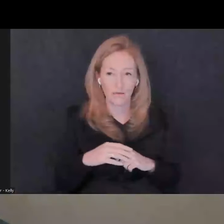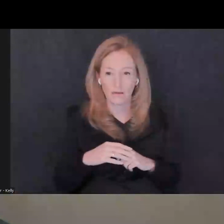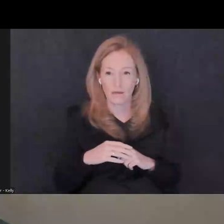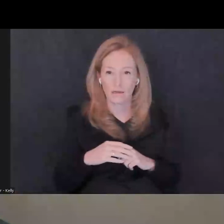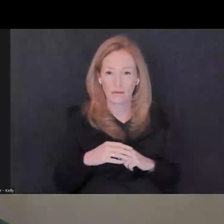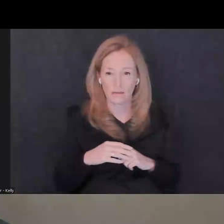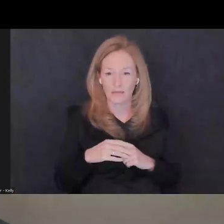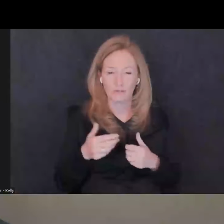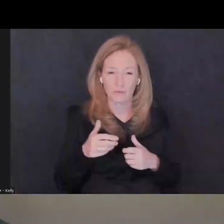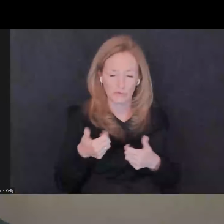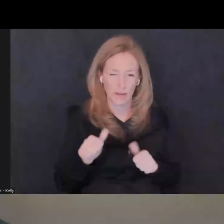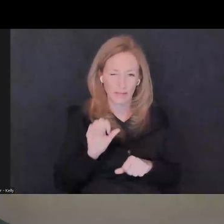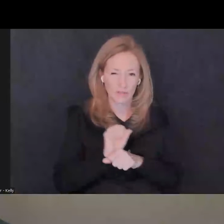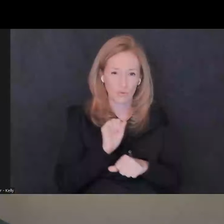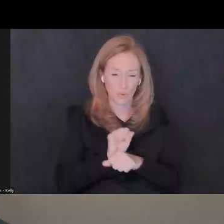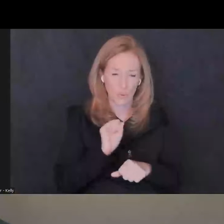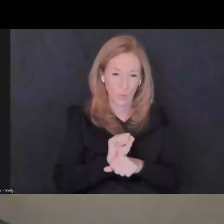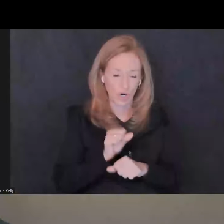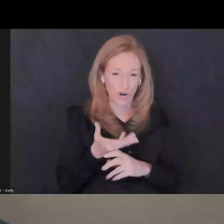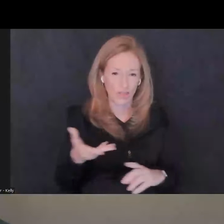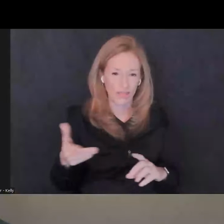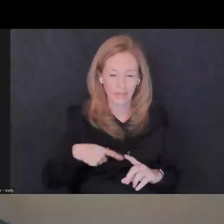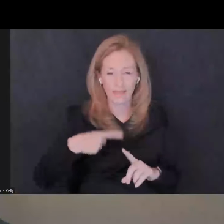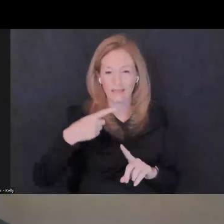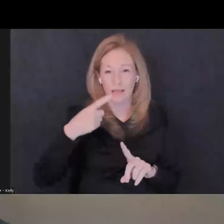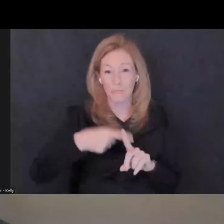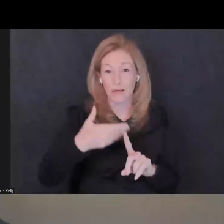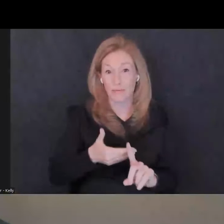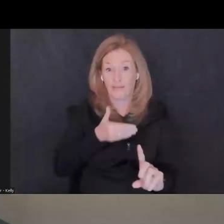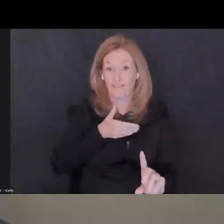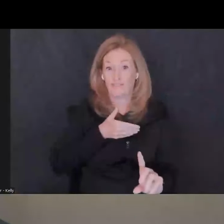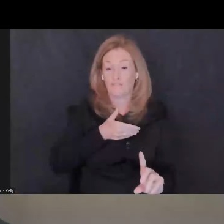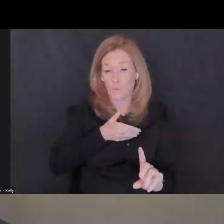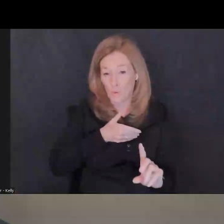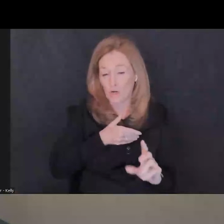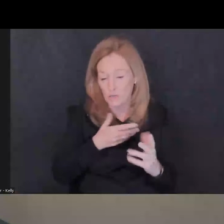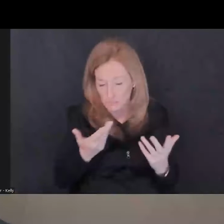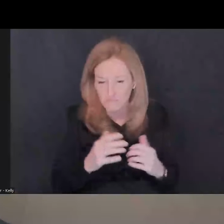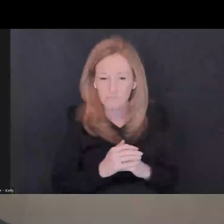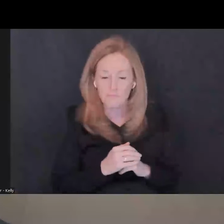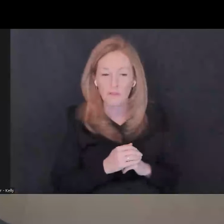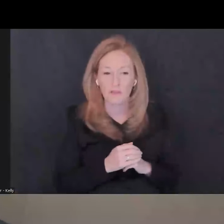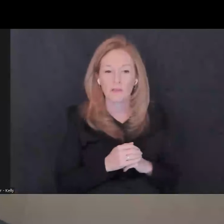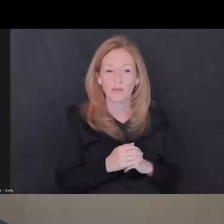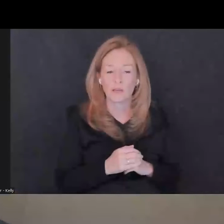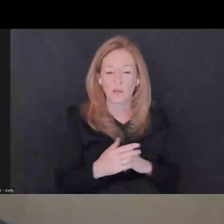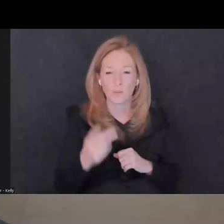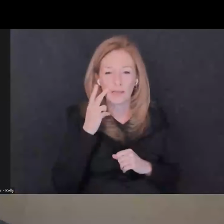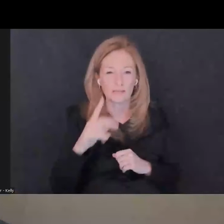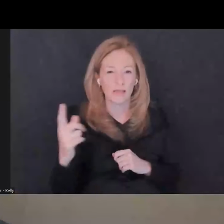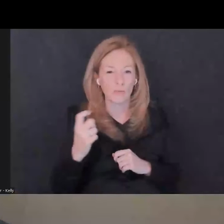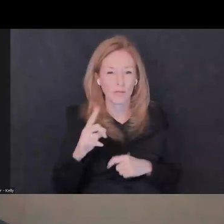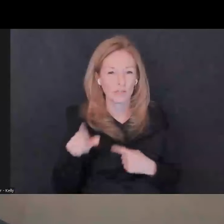a month ahead of any kind of particular month. So, and we saw the questions about